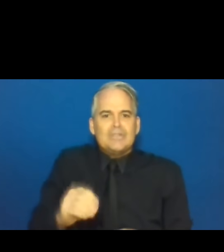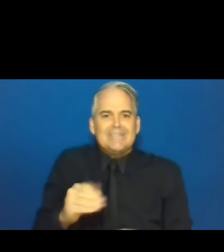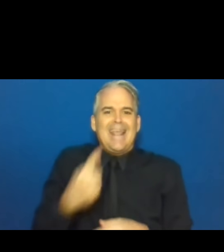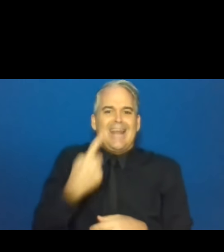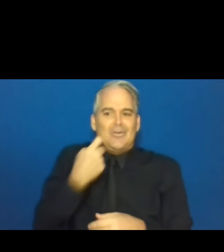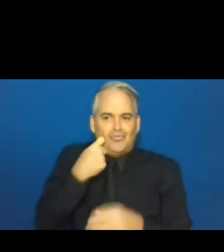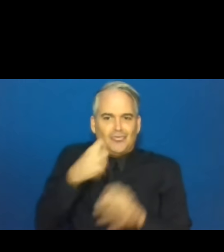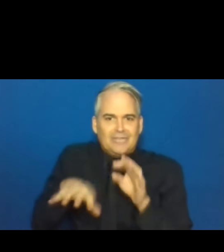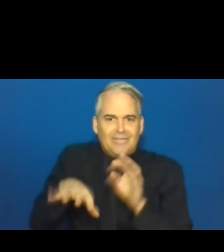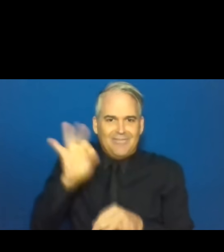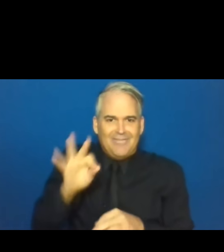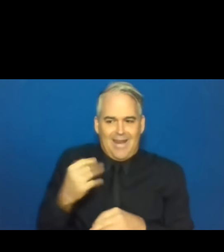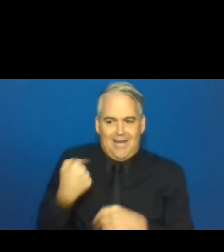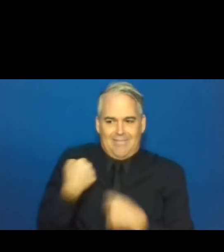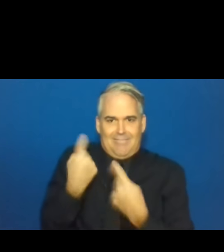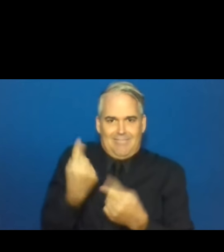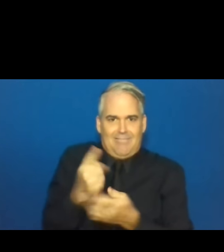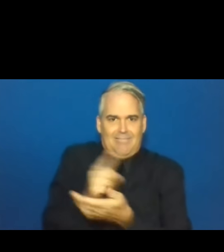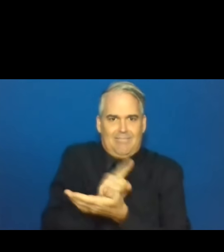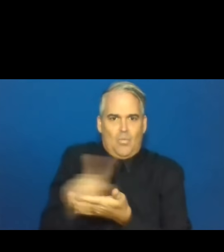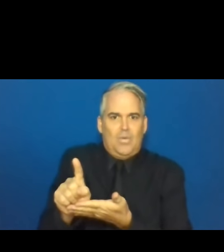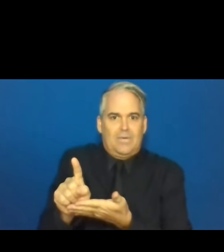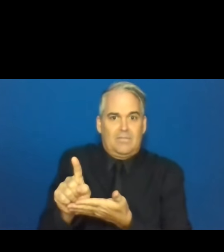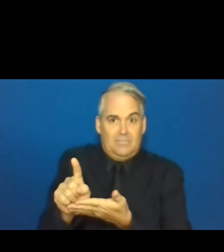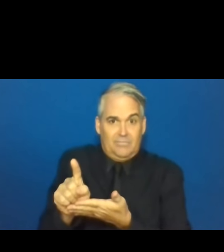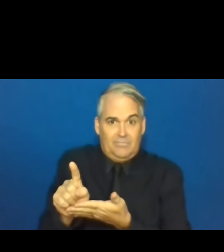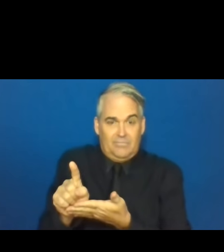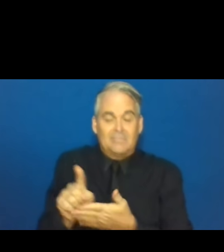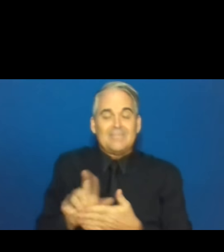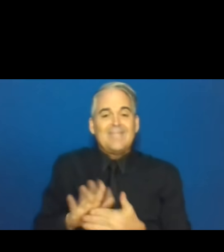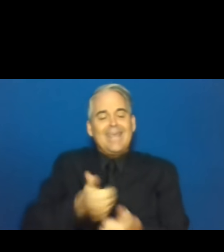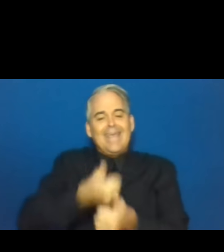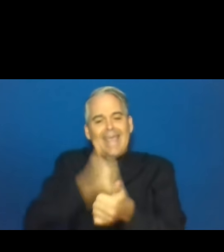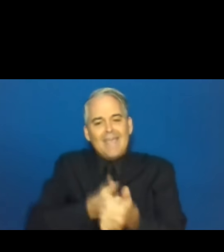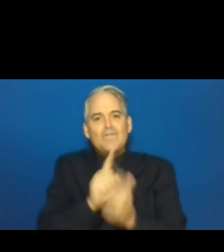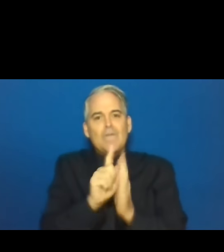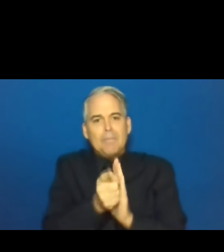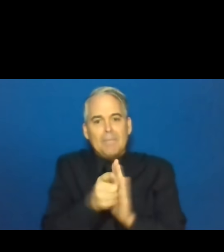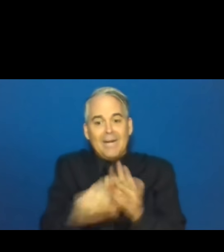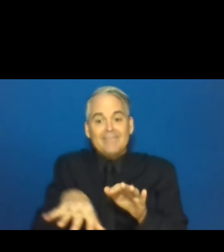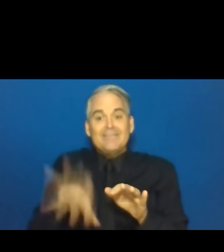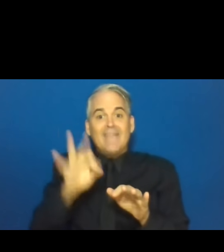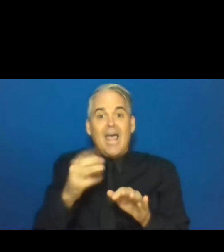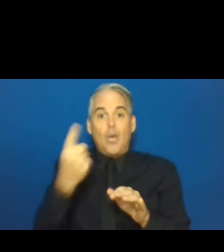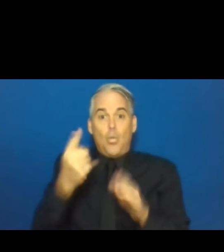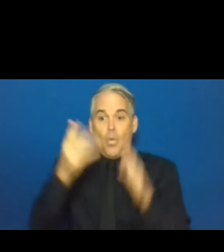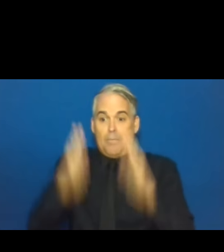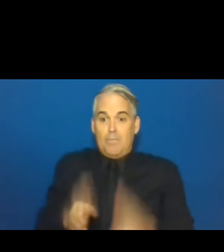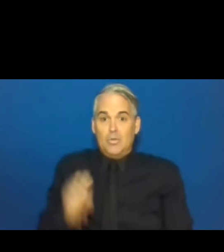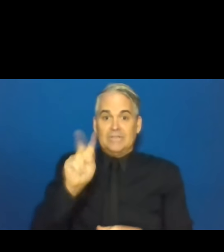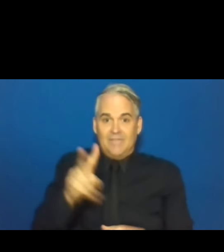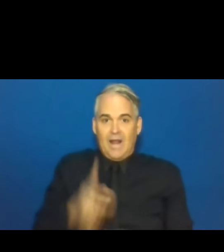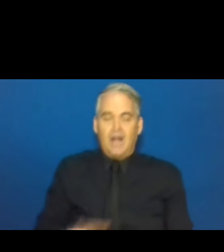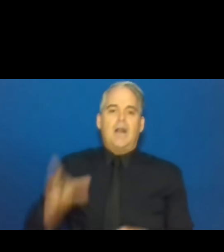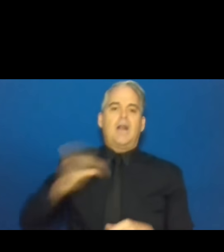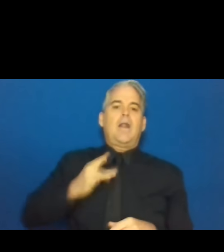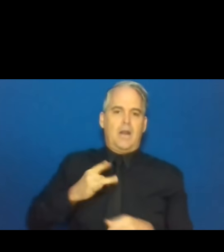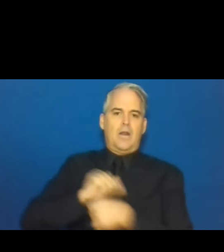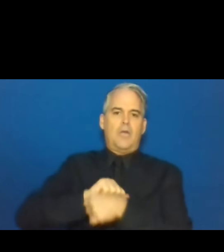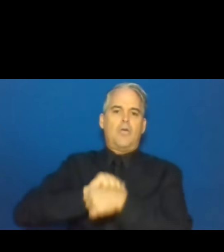7 days. Every minute, a Nevadan is diagnosed with COVID-19. Our hospitals